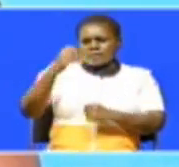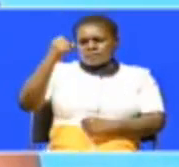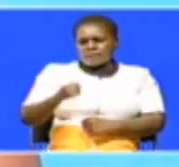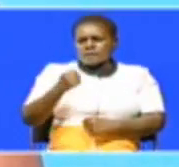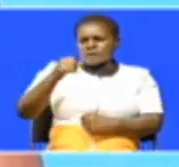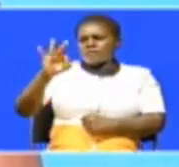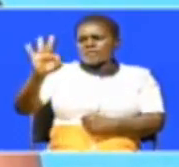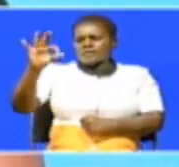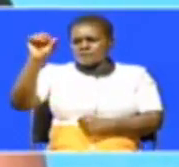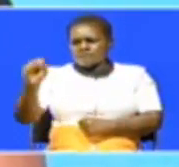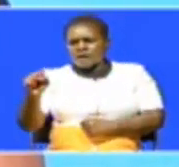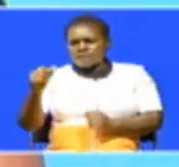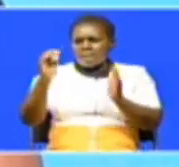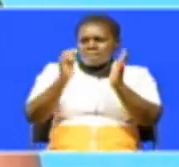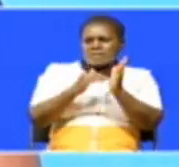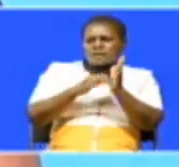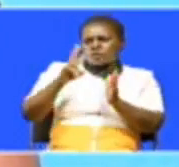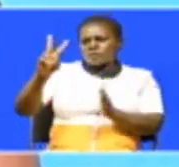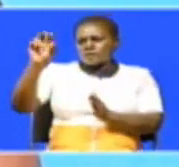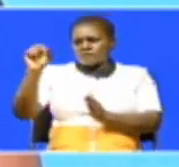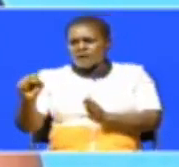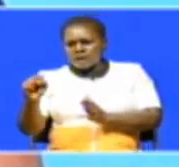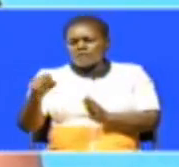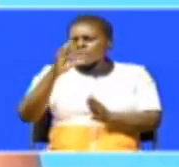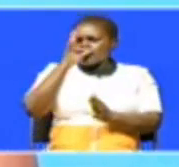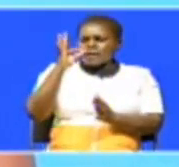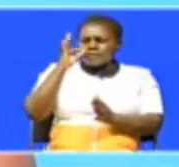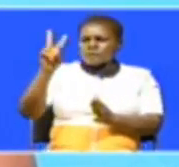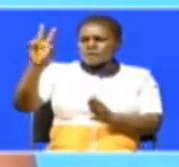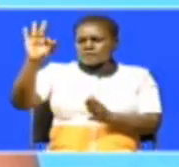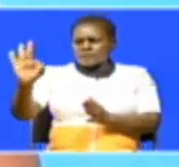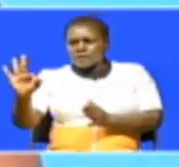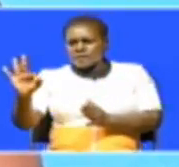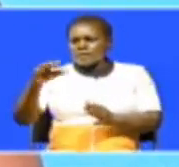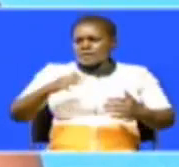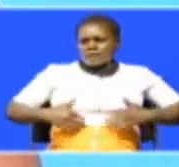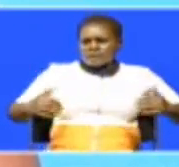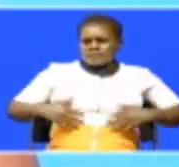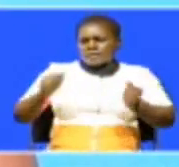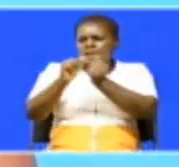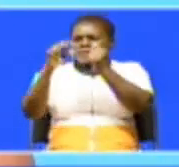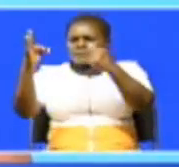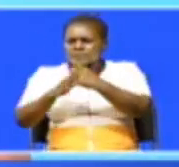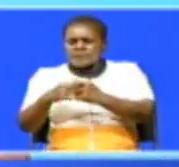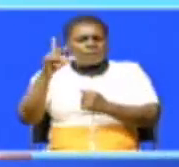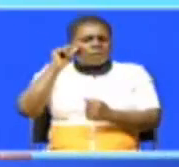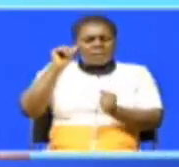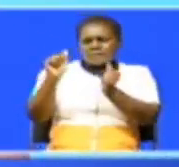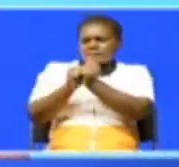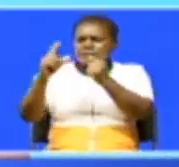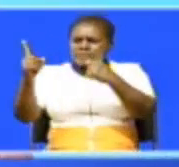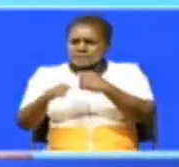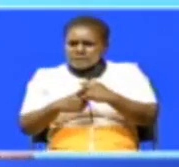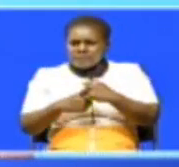Kajiado has 35, Machakos has 25, Nyeri 23, Garissa 18, Mombasa